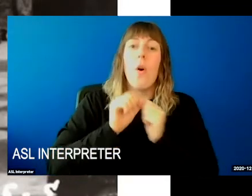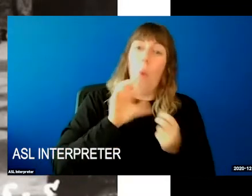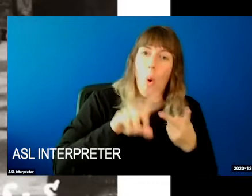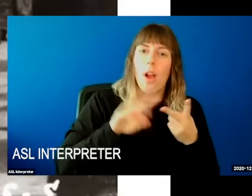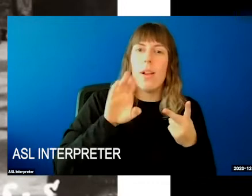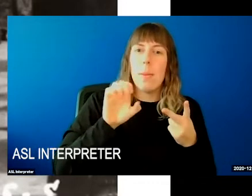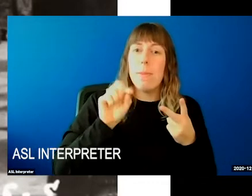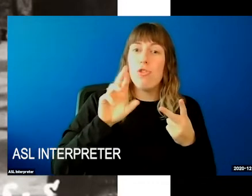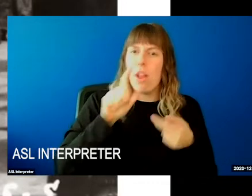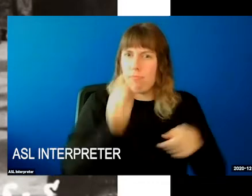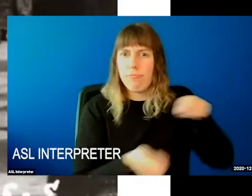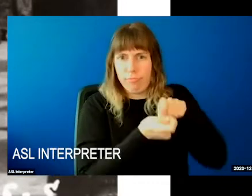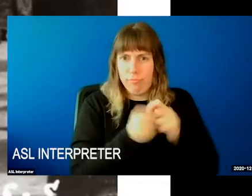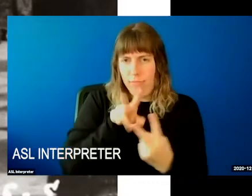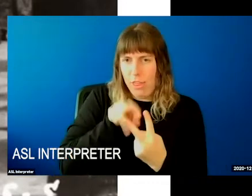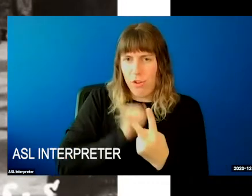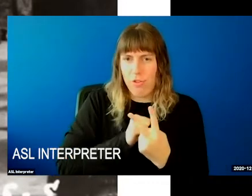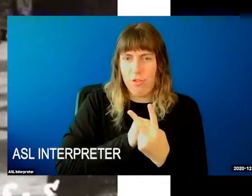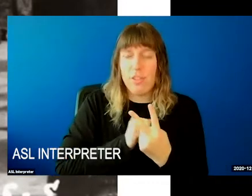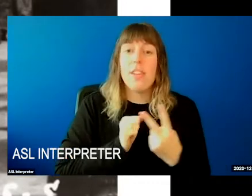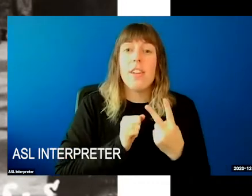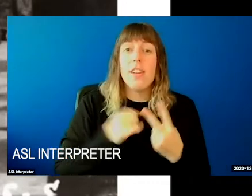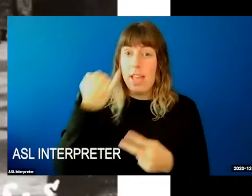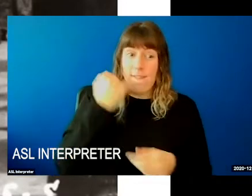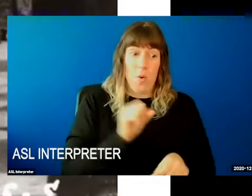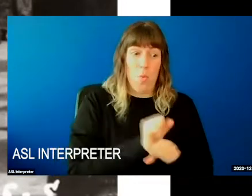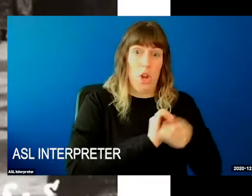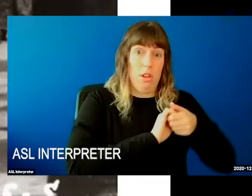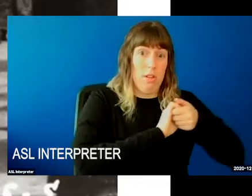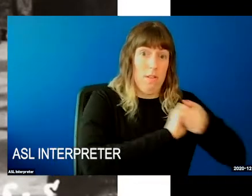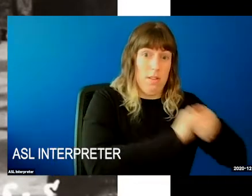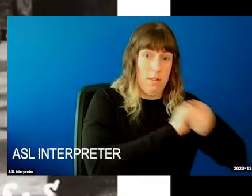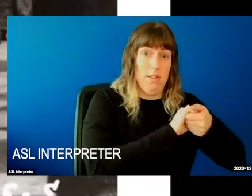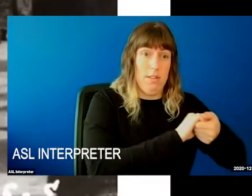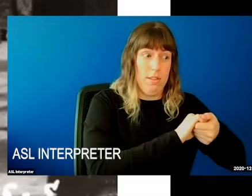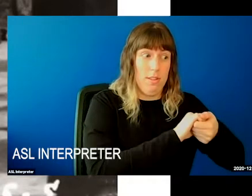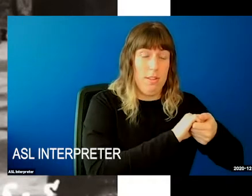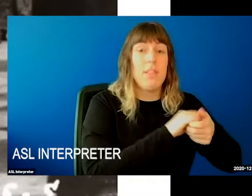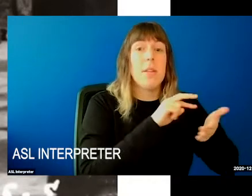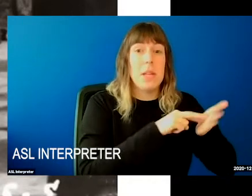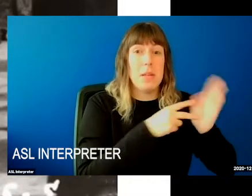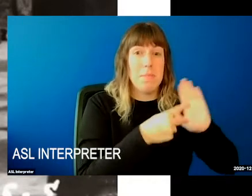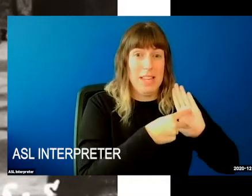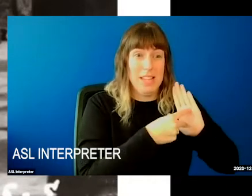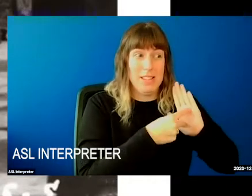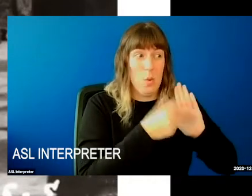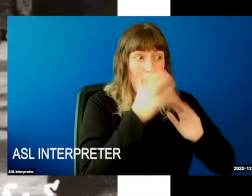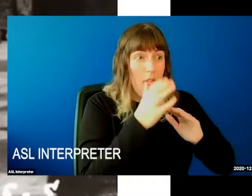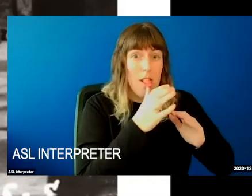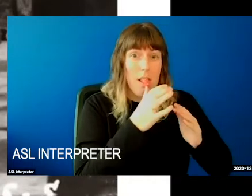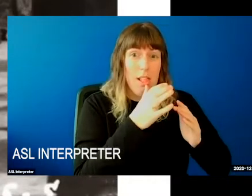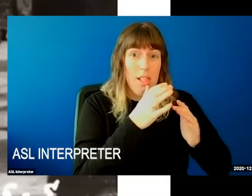it's never straightforward, because there's always this question: if I work with those people, am I going to end up being forced or